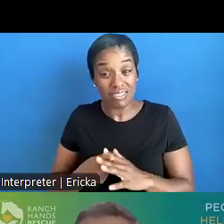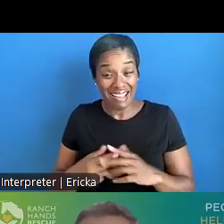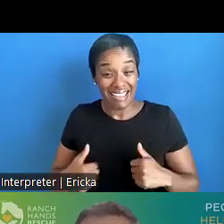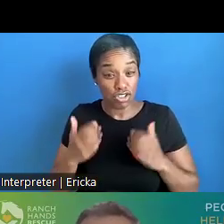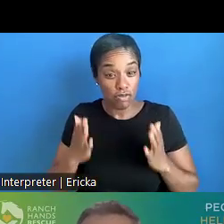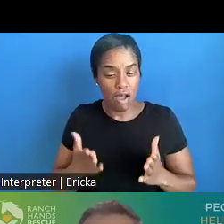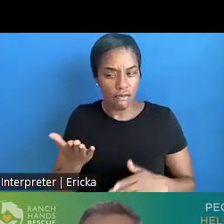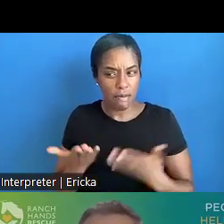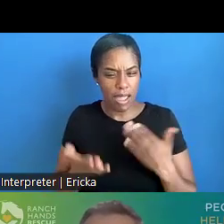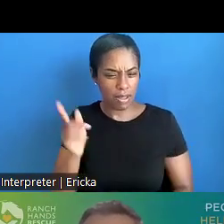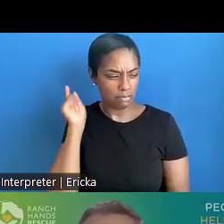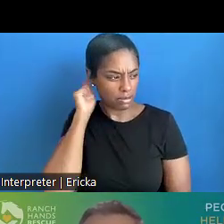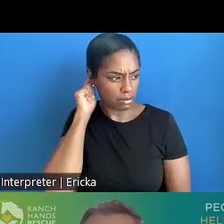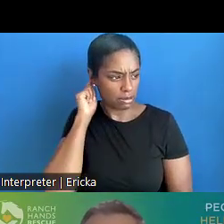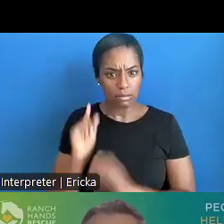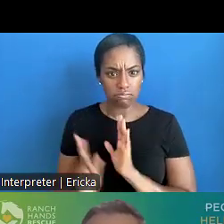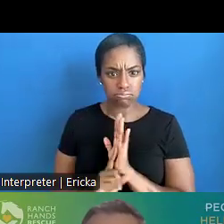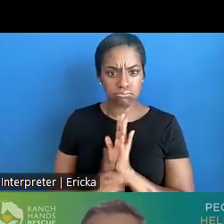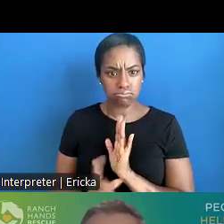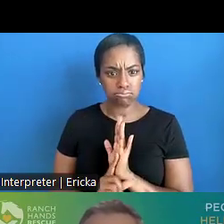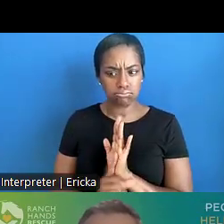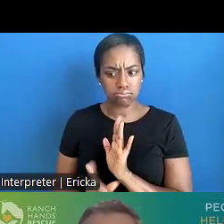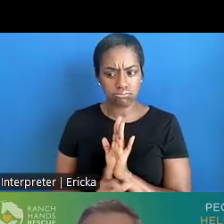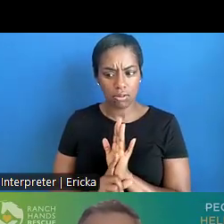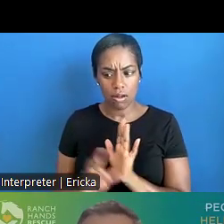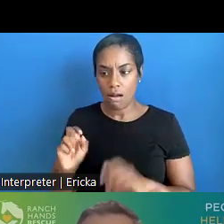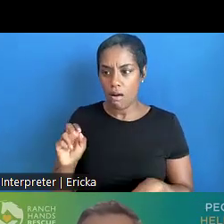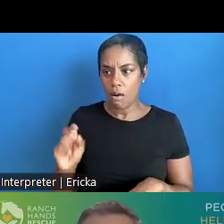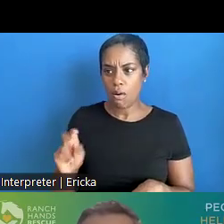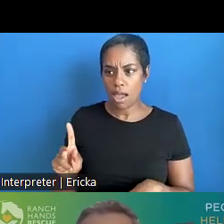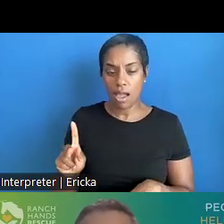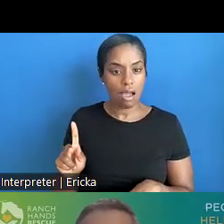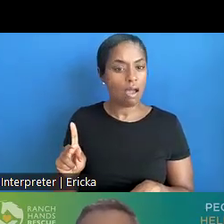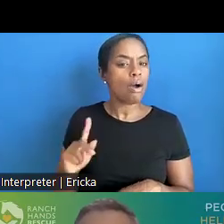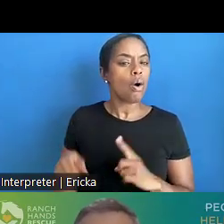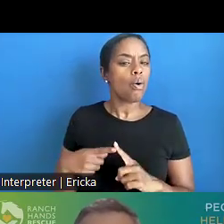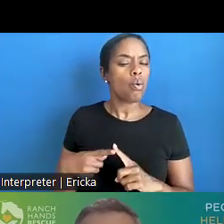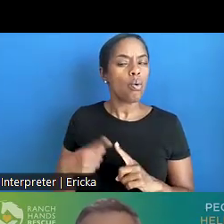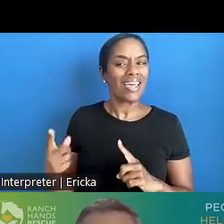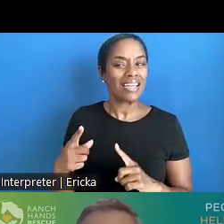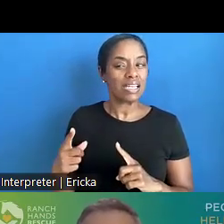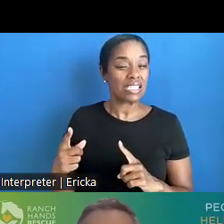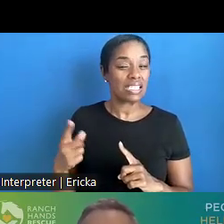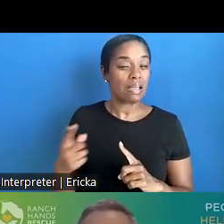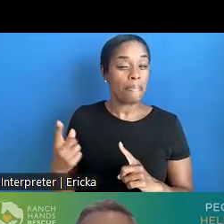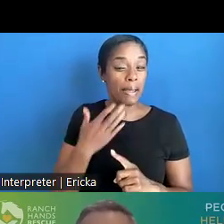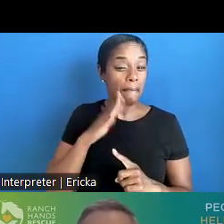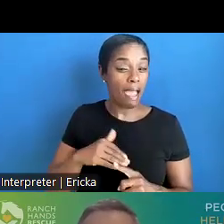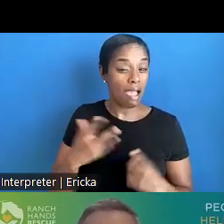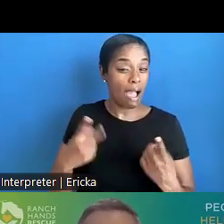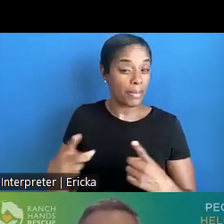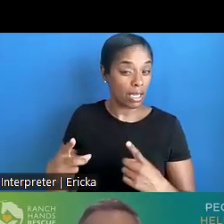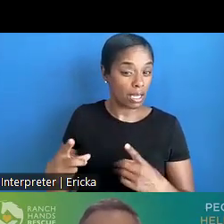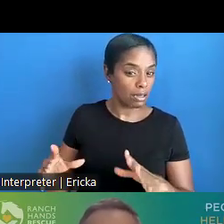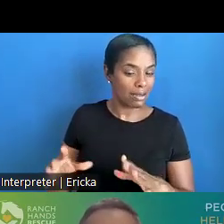in the back of their mind, the alarm bells are going off of, okay, when's the other shoe going to drop? When's that harm coming? Right? That's the